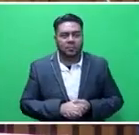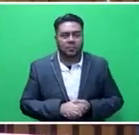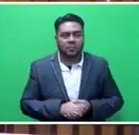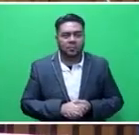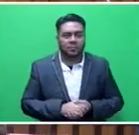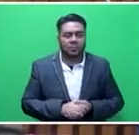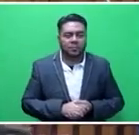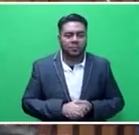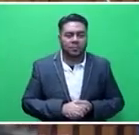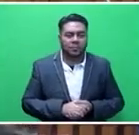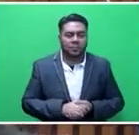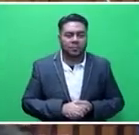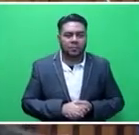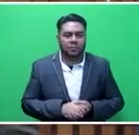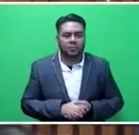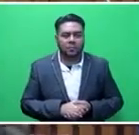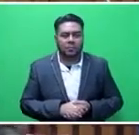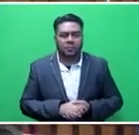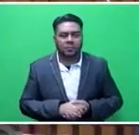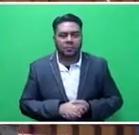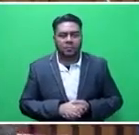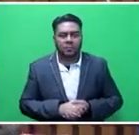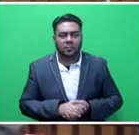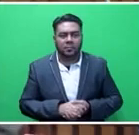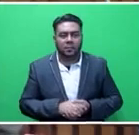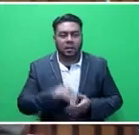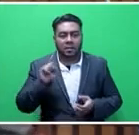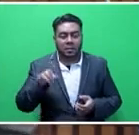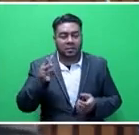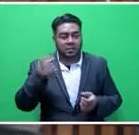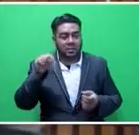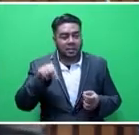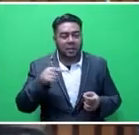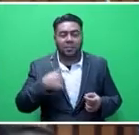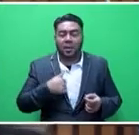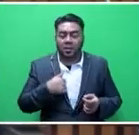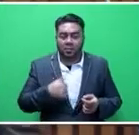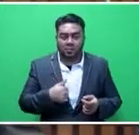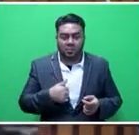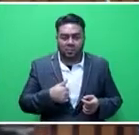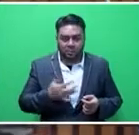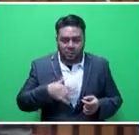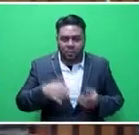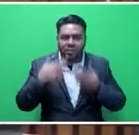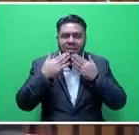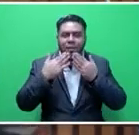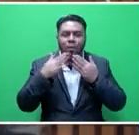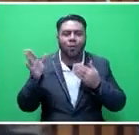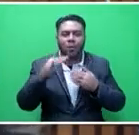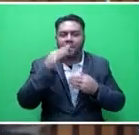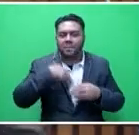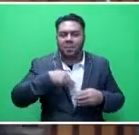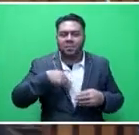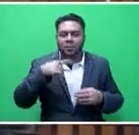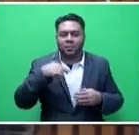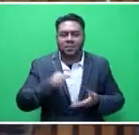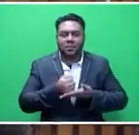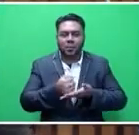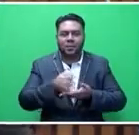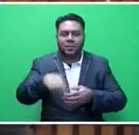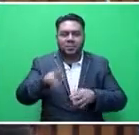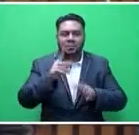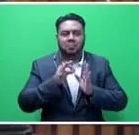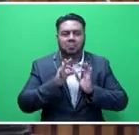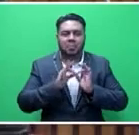Mr. Speaker, sir, this is in fact, Mr. Speaker, sir, I would like to thank all members who supported this bill, and I'd like